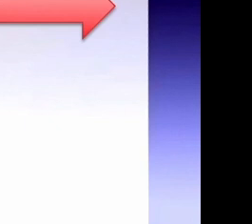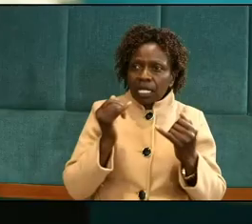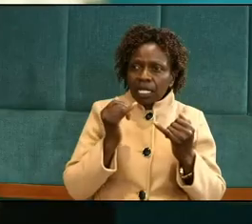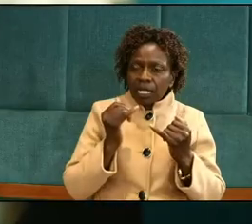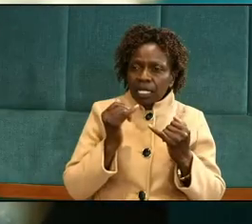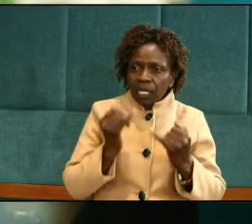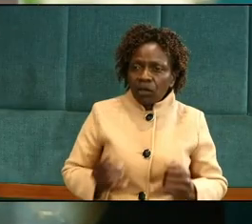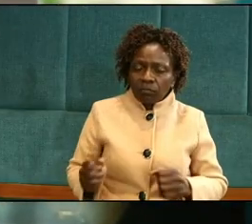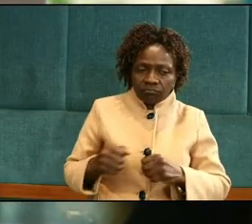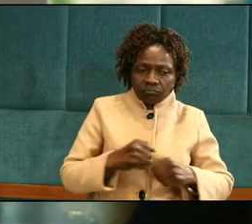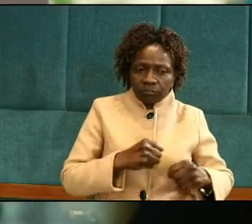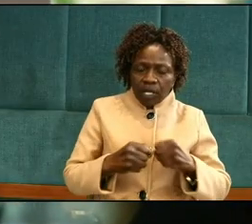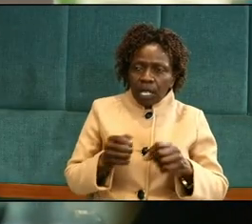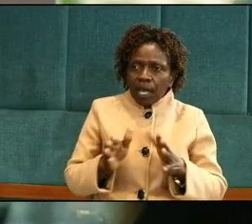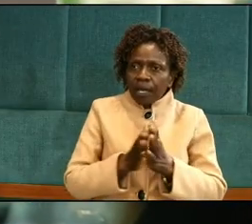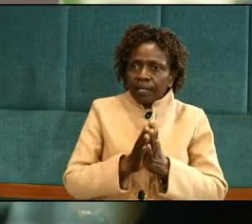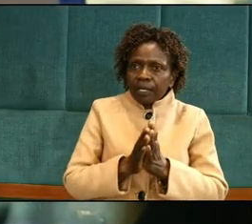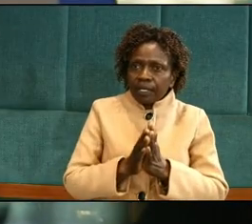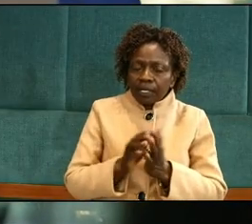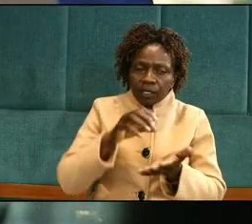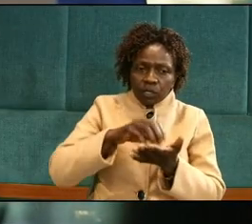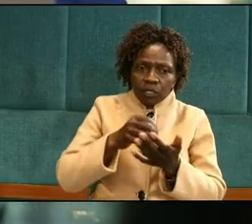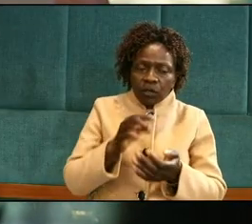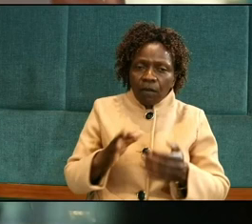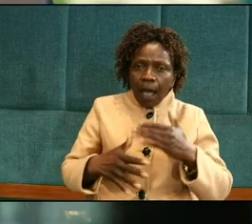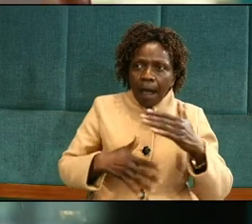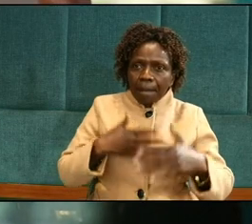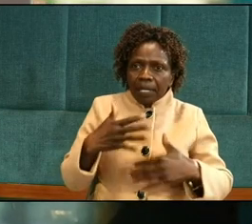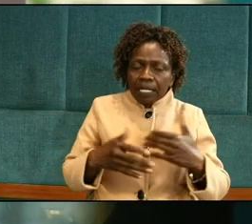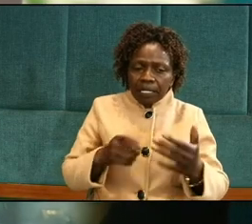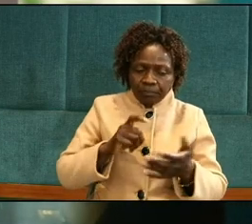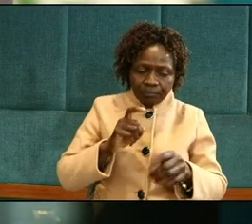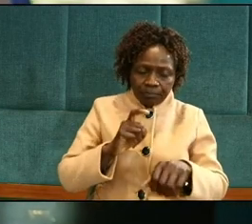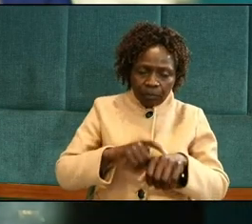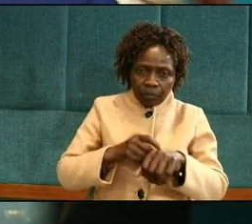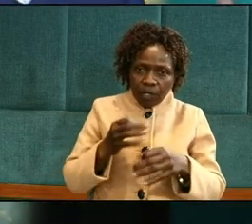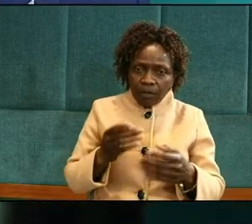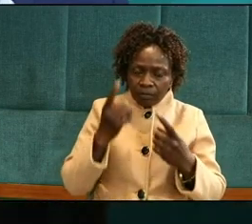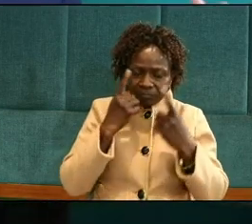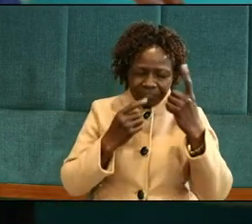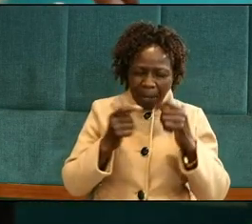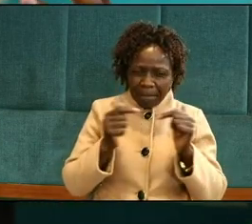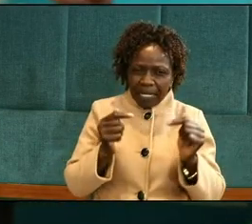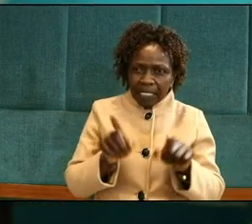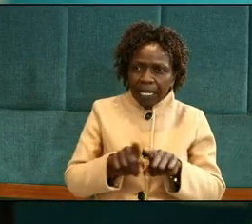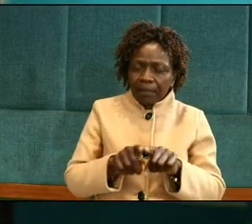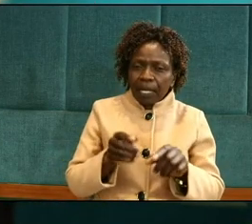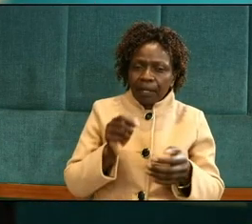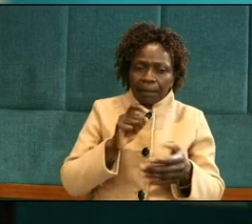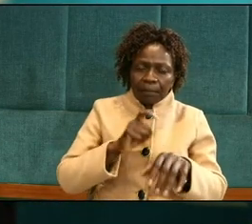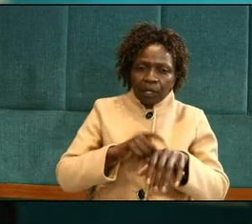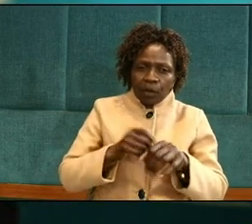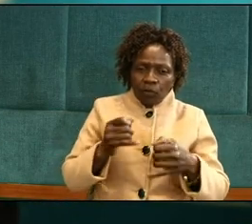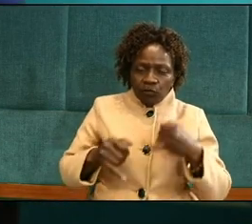of challenges and situations of happiness, moments of grief and pain, and